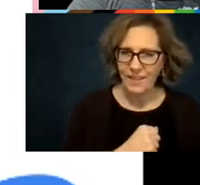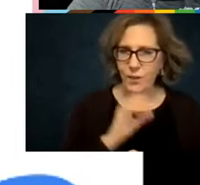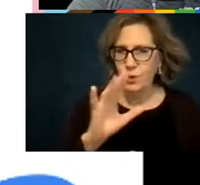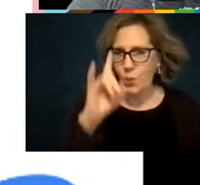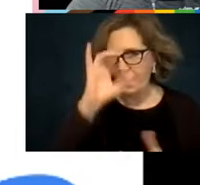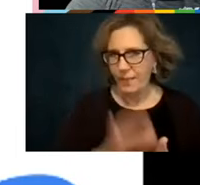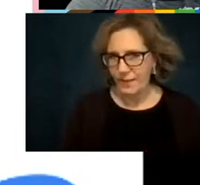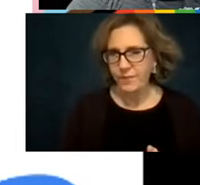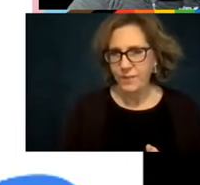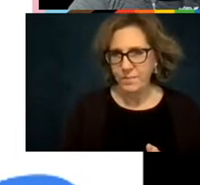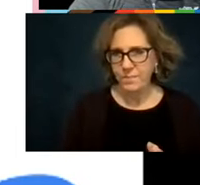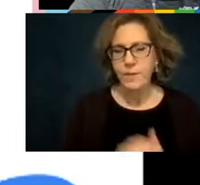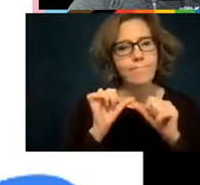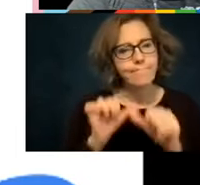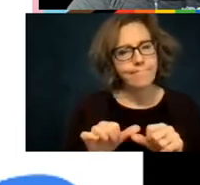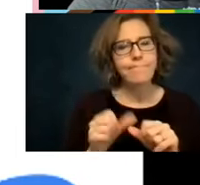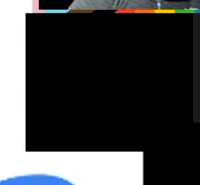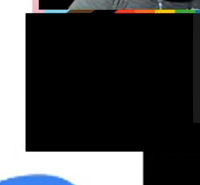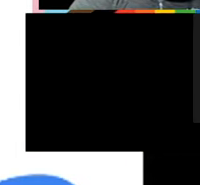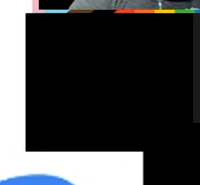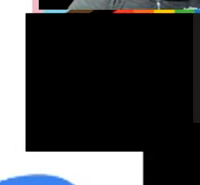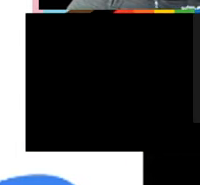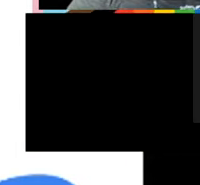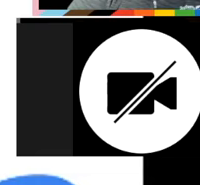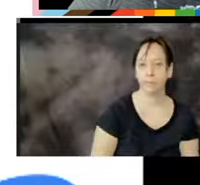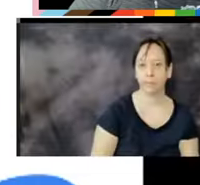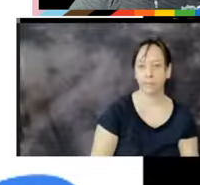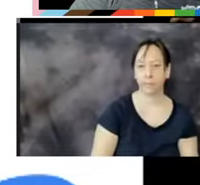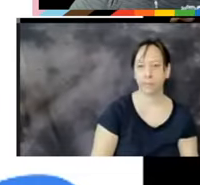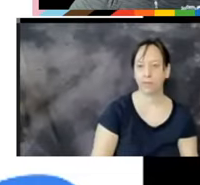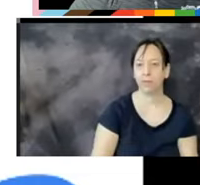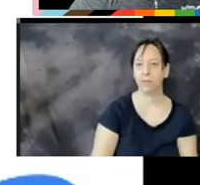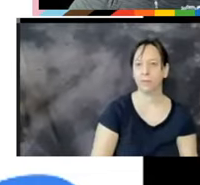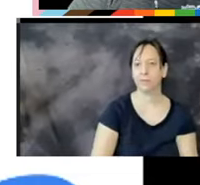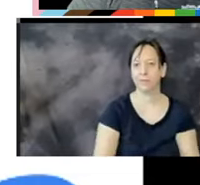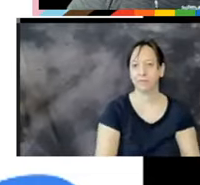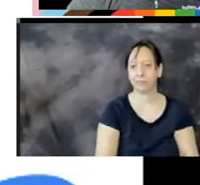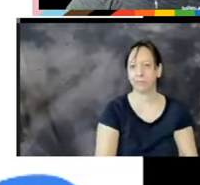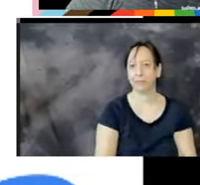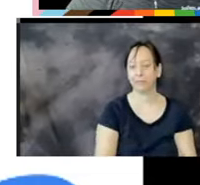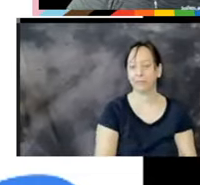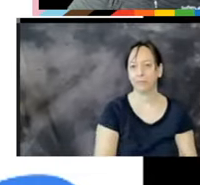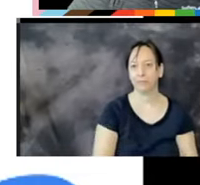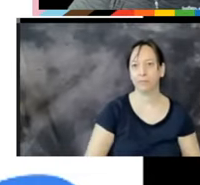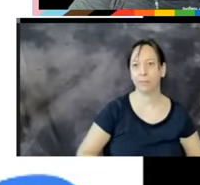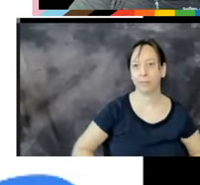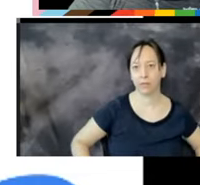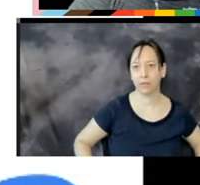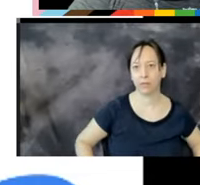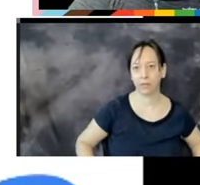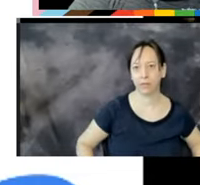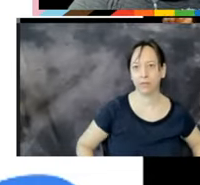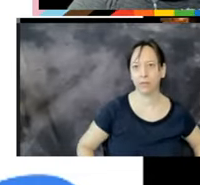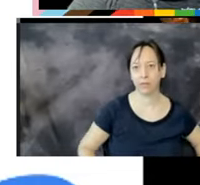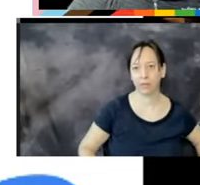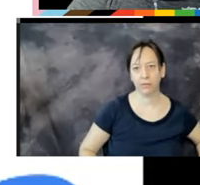advocating over and over and not giving up. That's what advocacy is all about, is keep fighting for what you believe